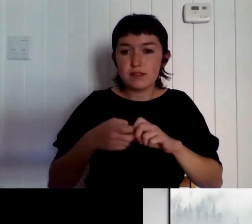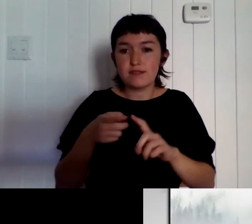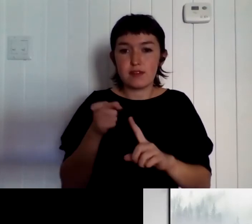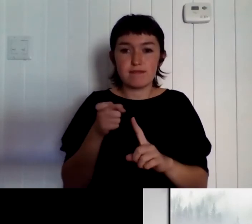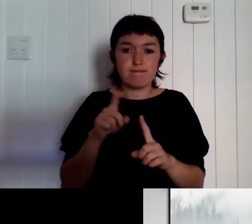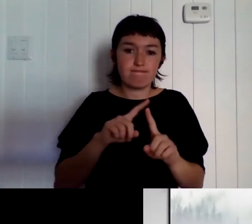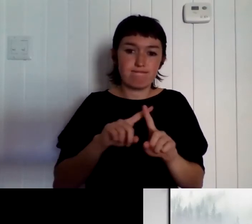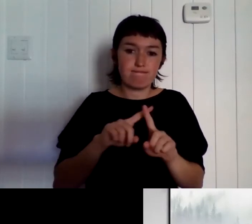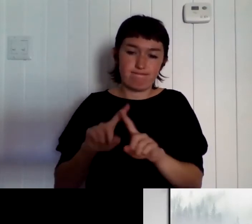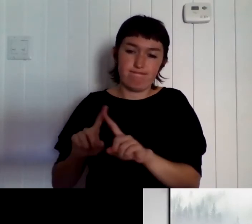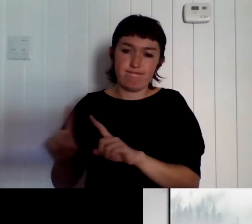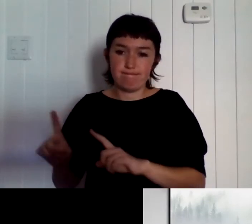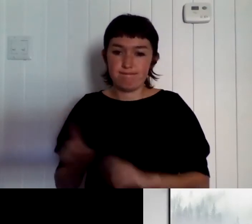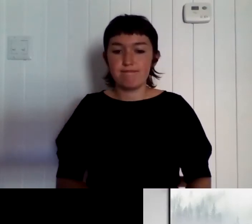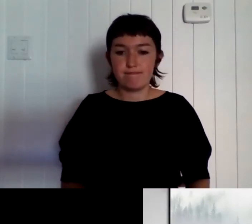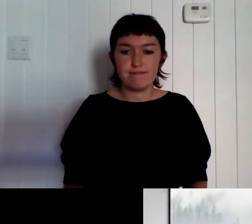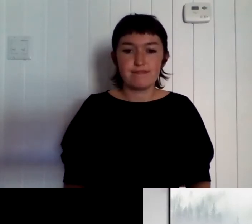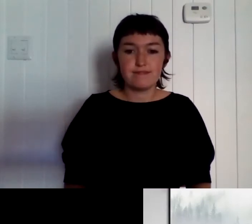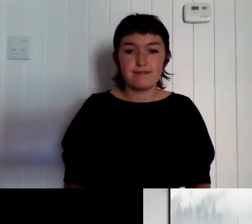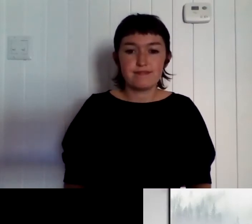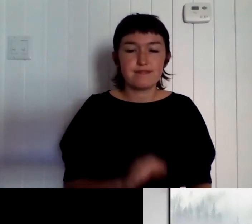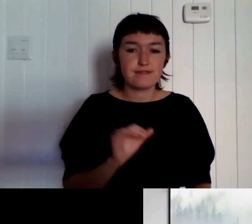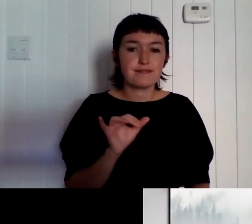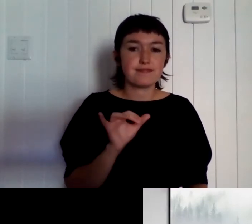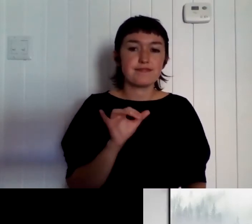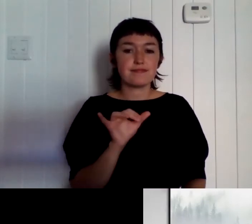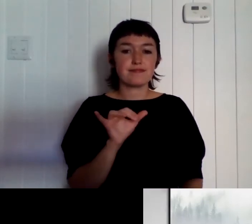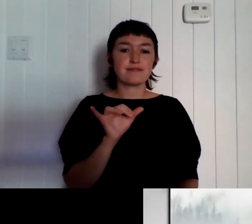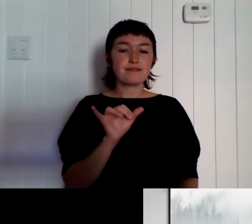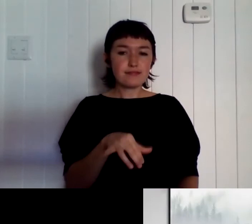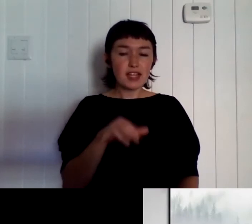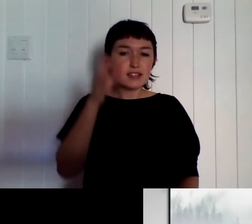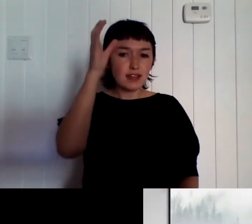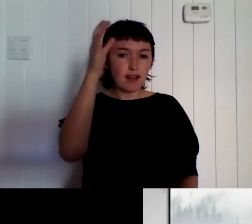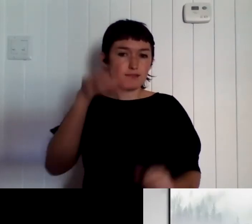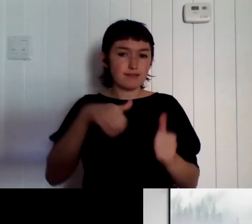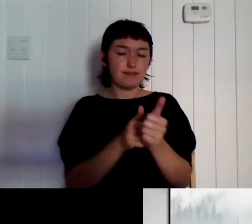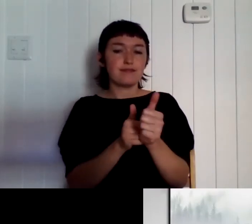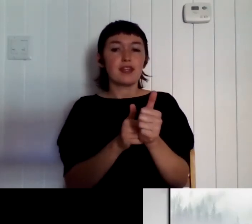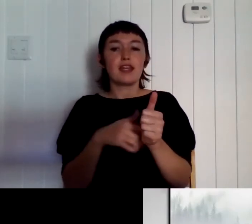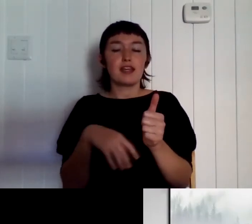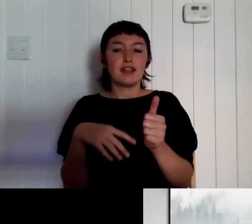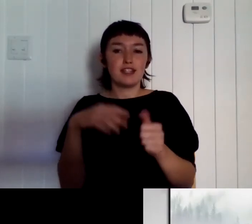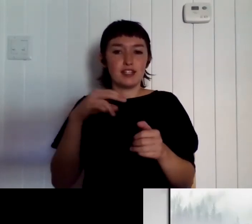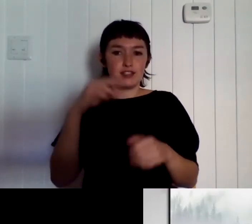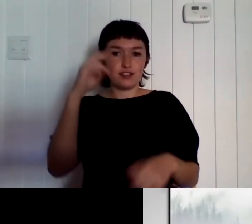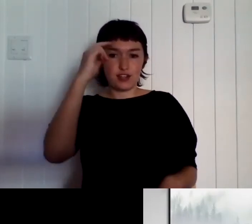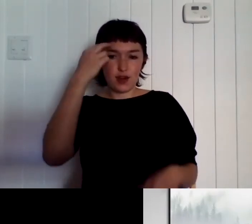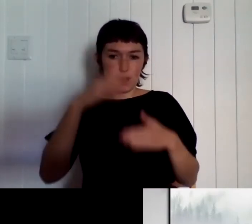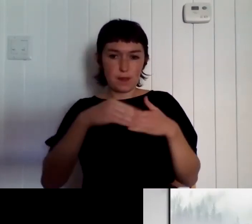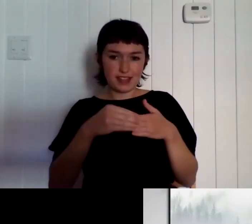different places. So that's sort of what the main idea of neuroplasticity is, that your brain is